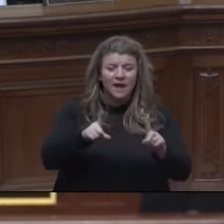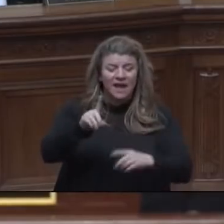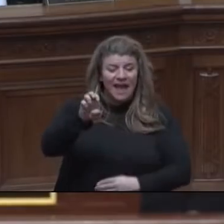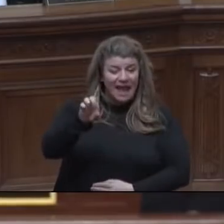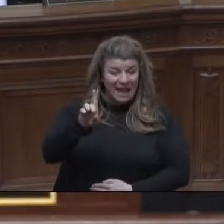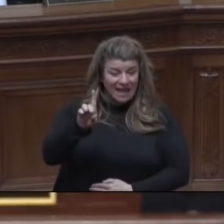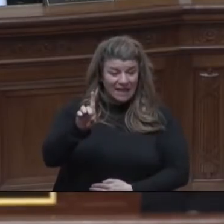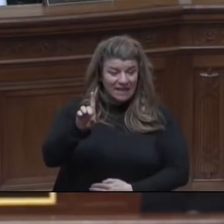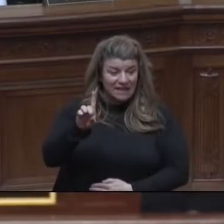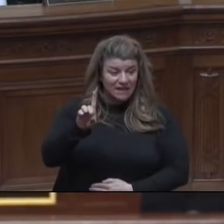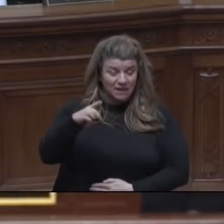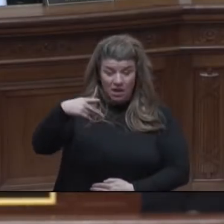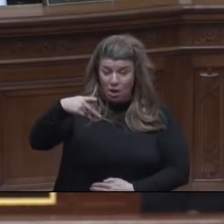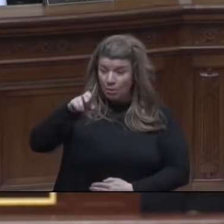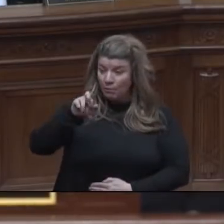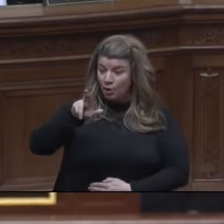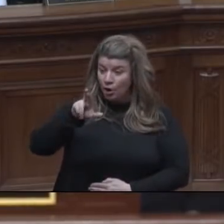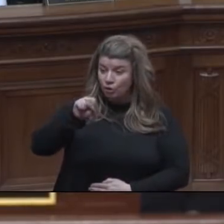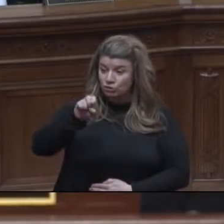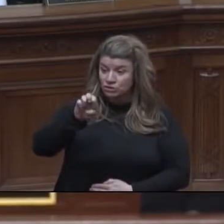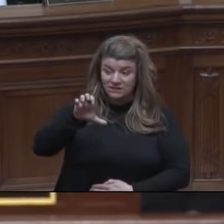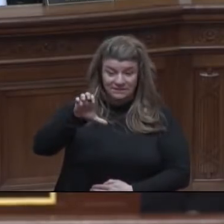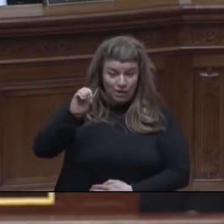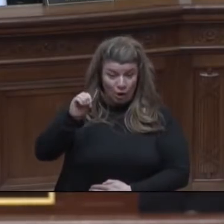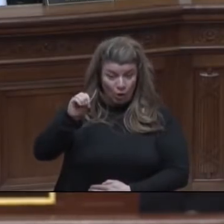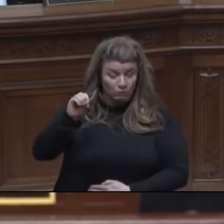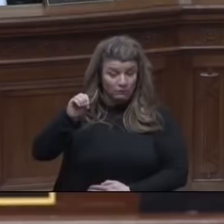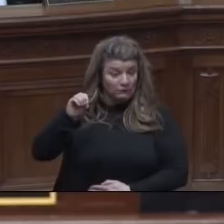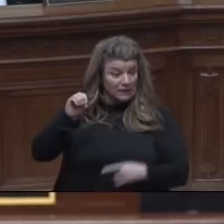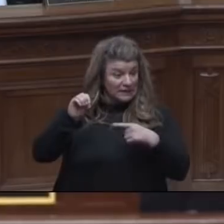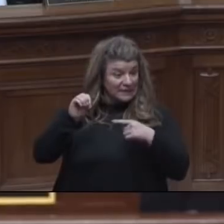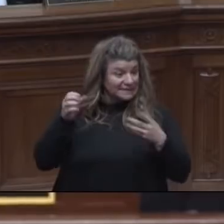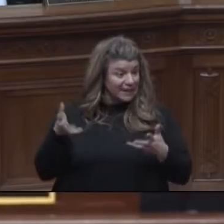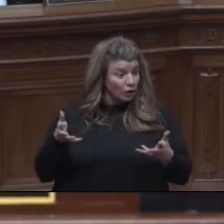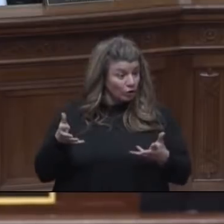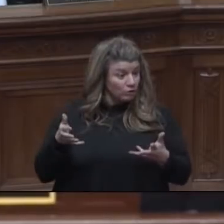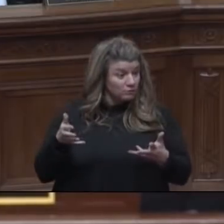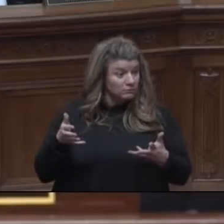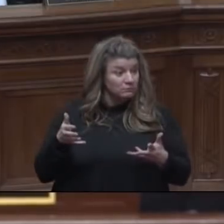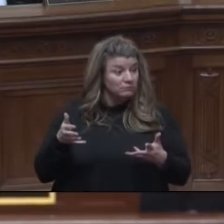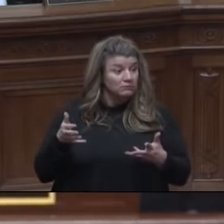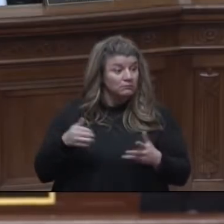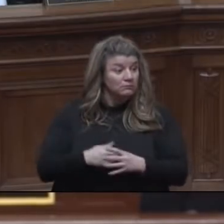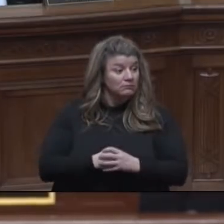Ed Perseca is here, and